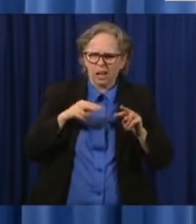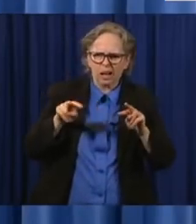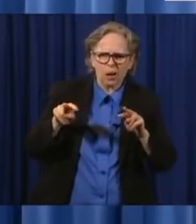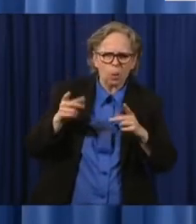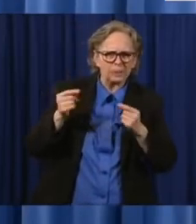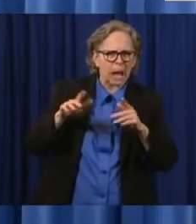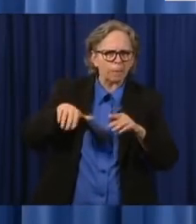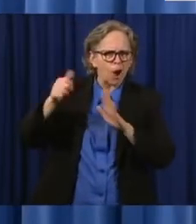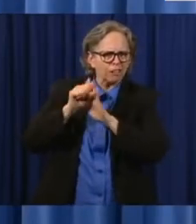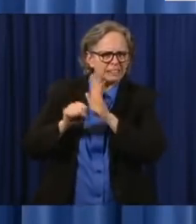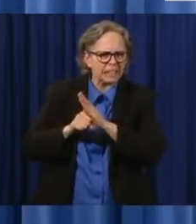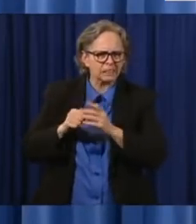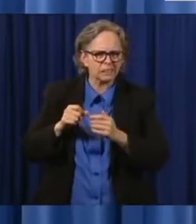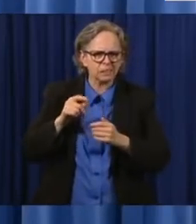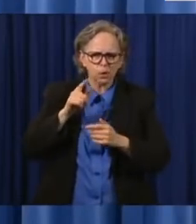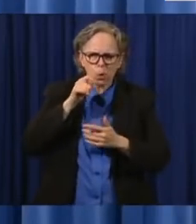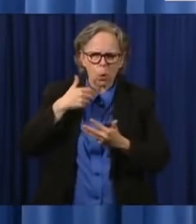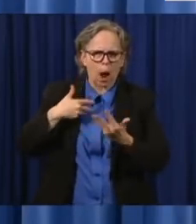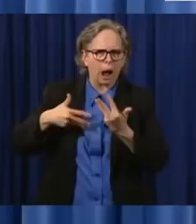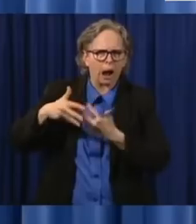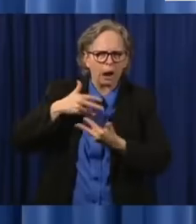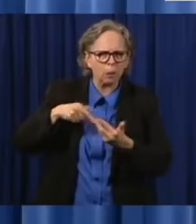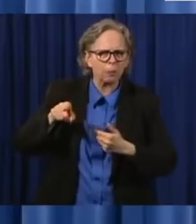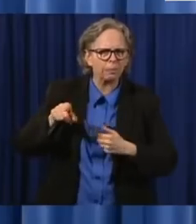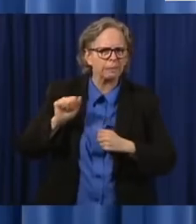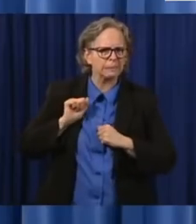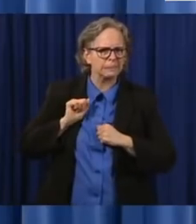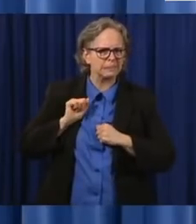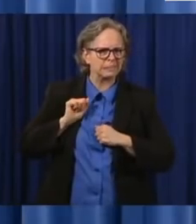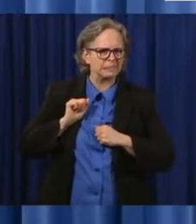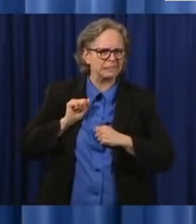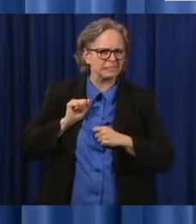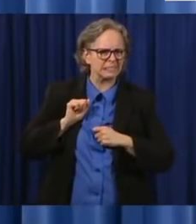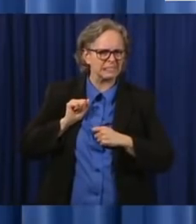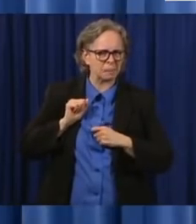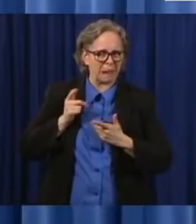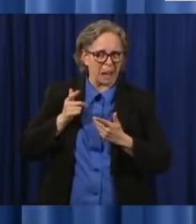keep that interaction to a minimum.